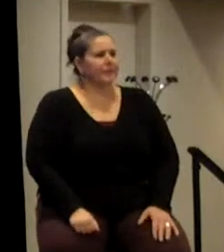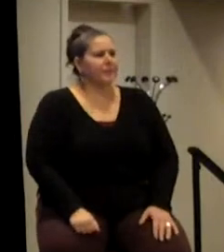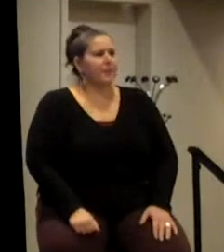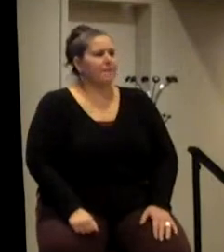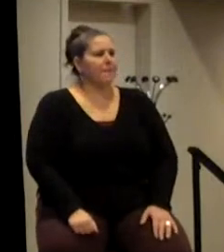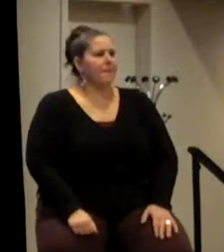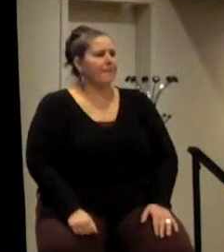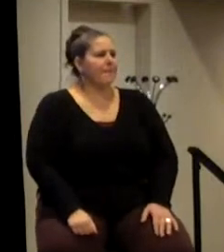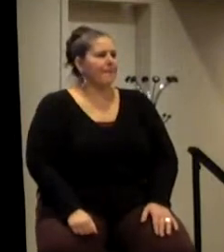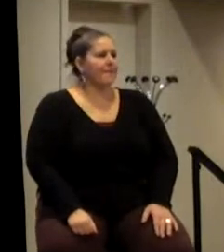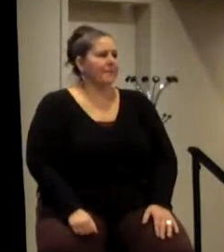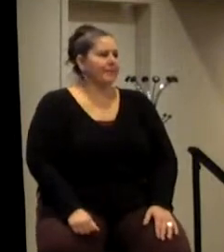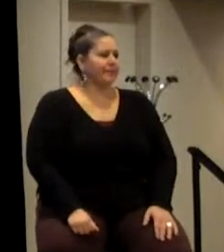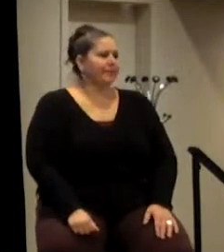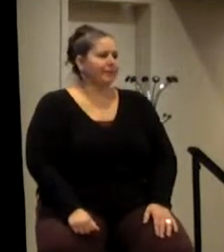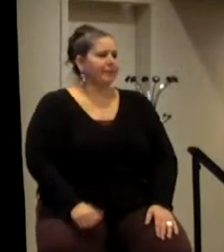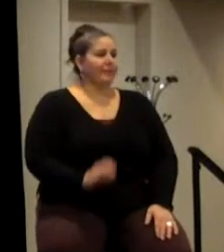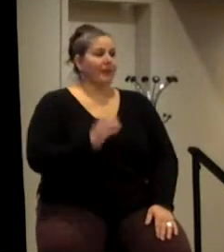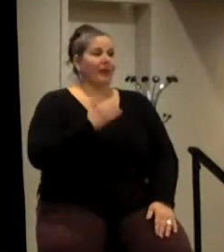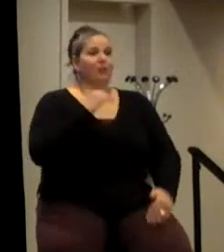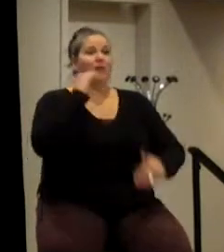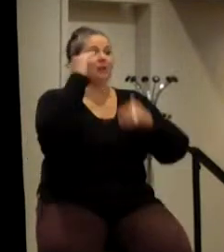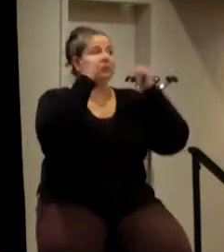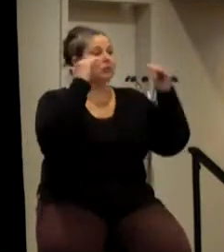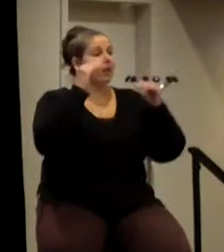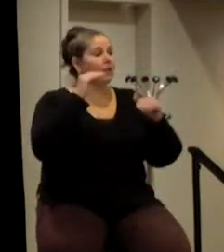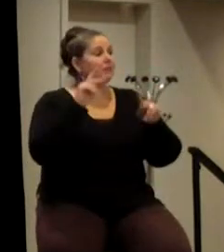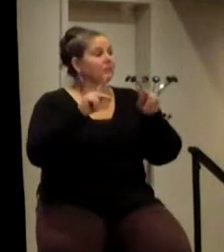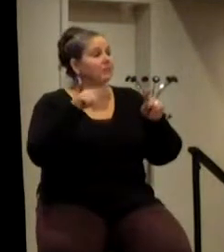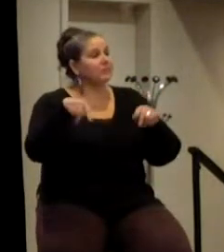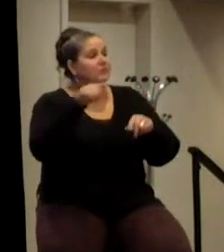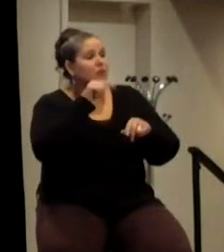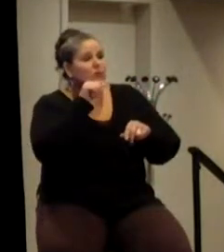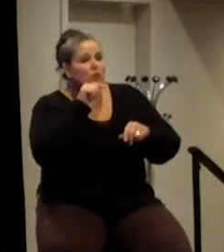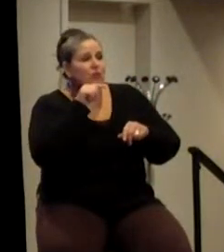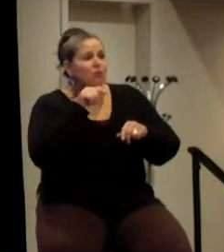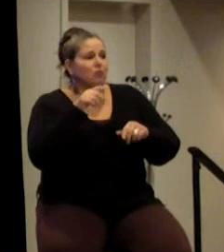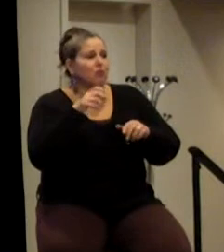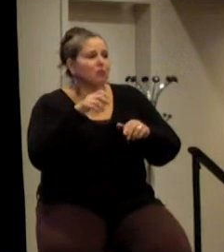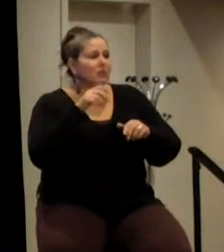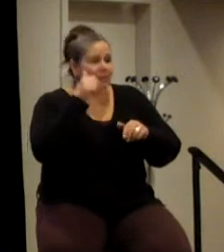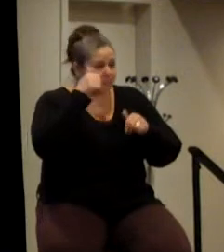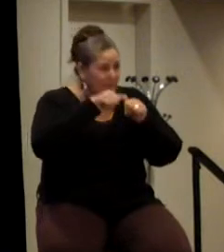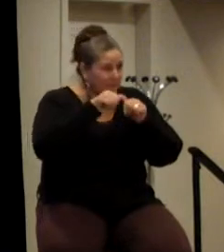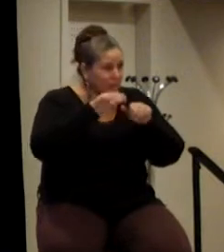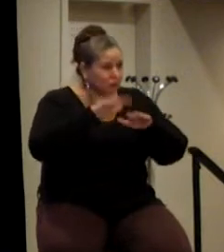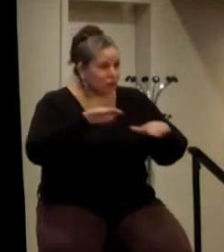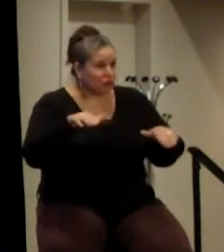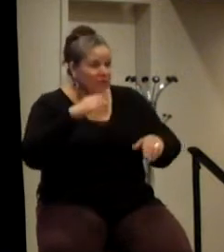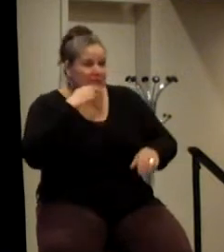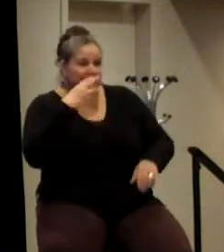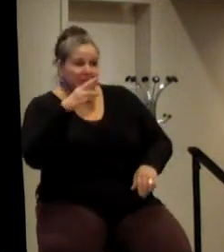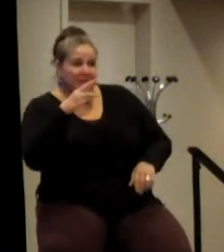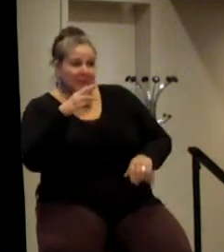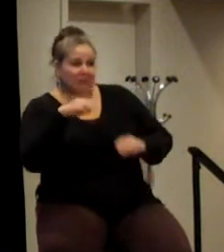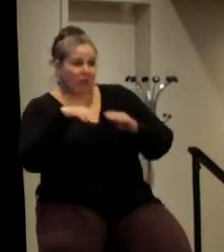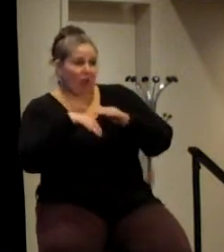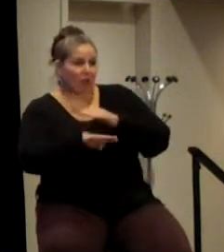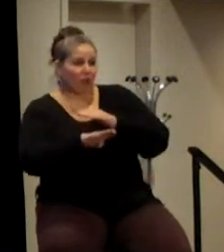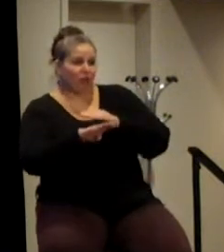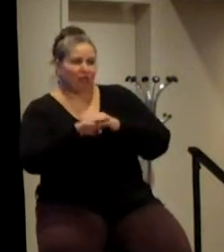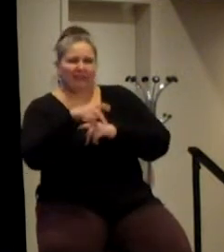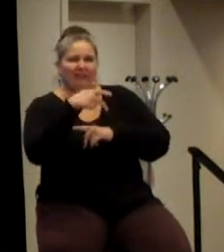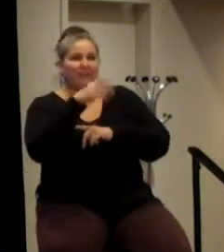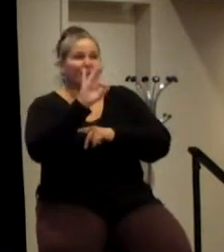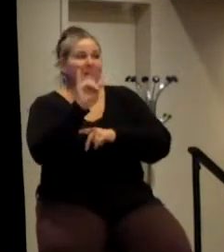remember, children under 16 for the Pfizer shot are not eligible. Children under